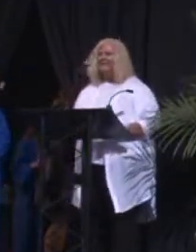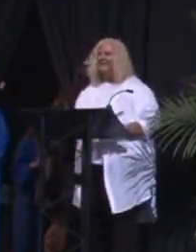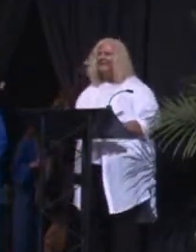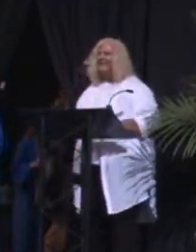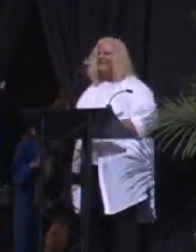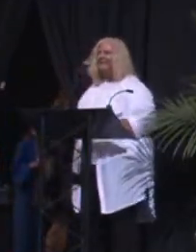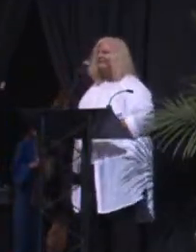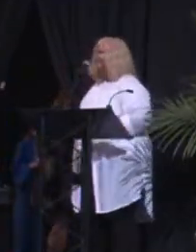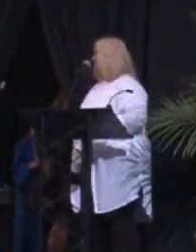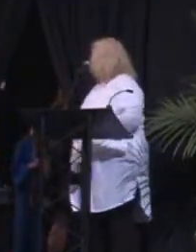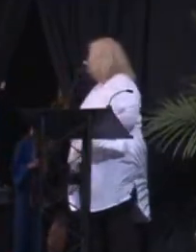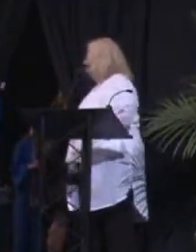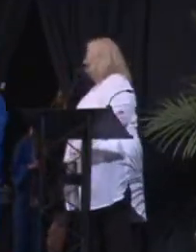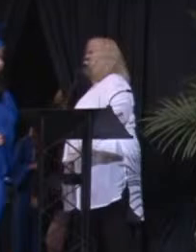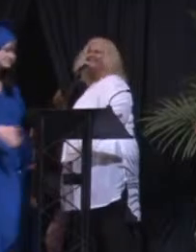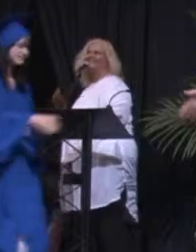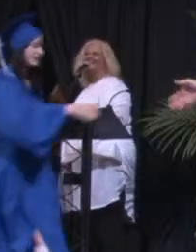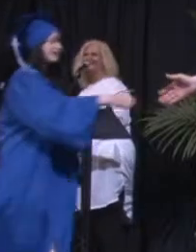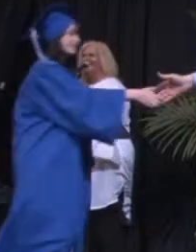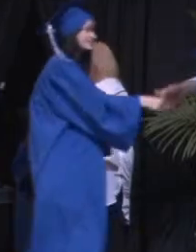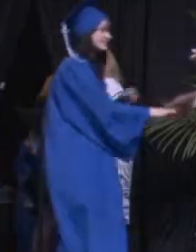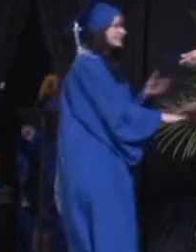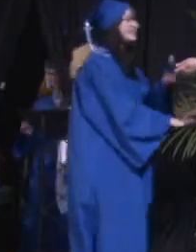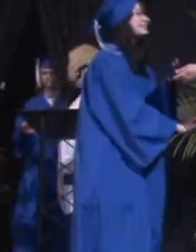Amanda Kinney.